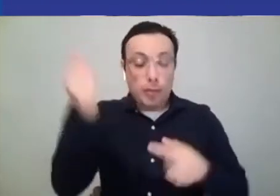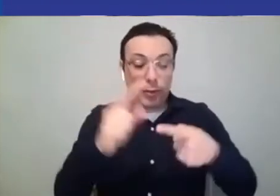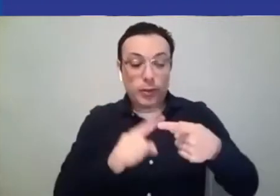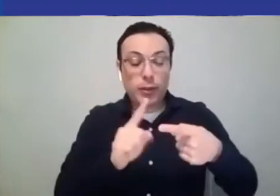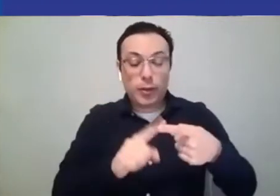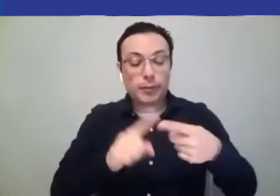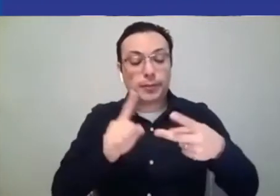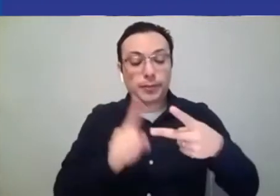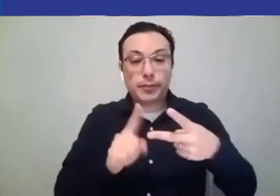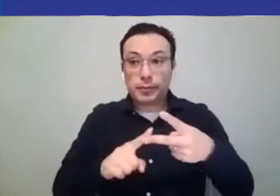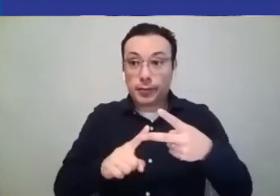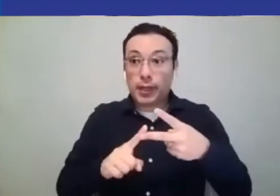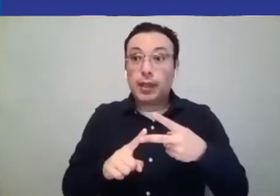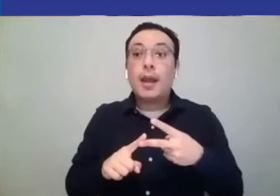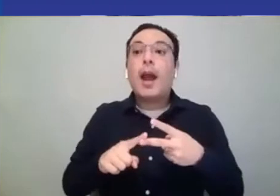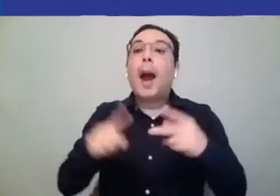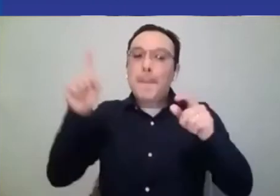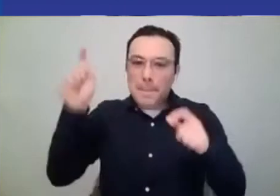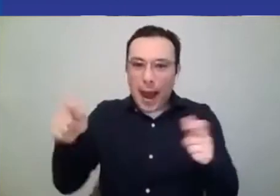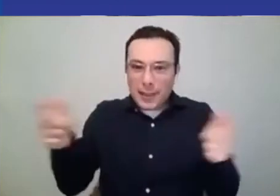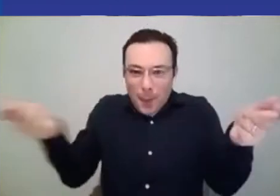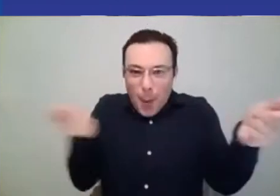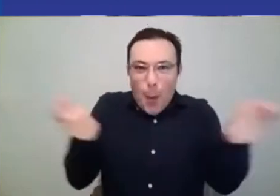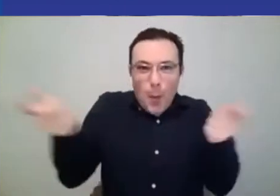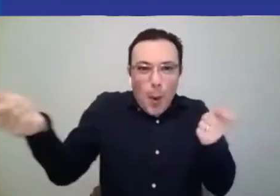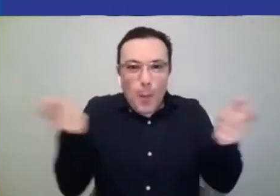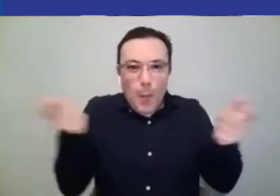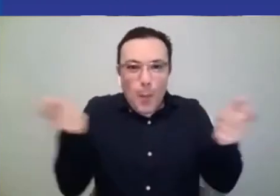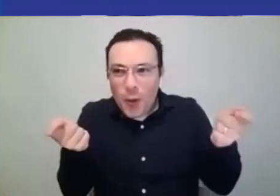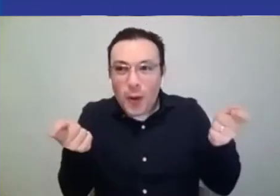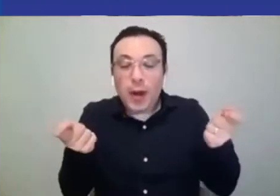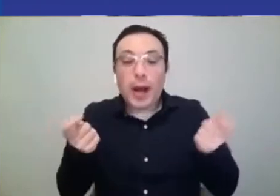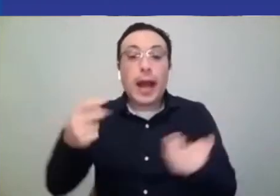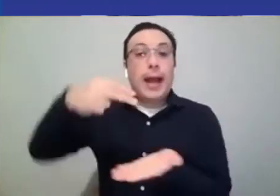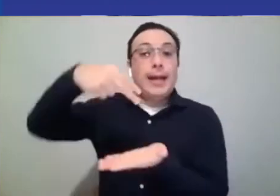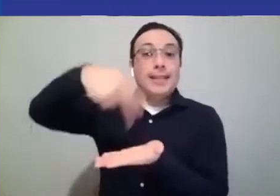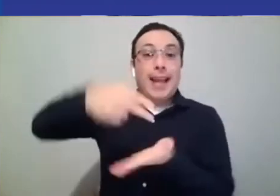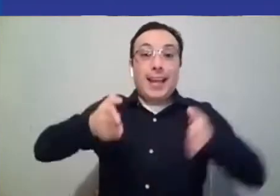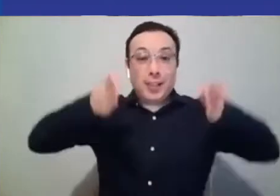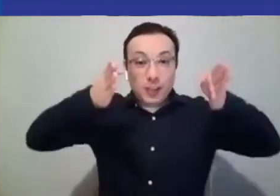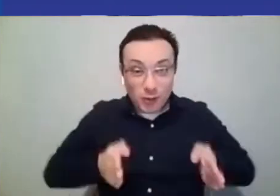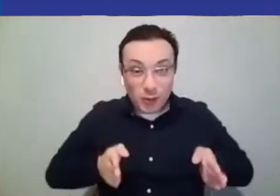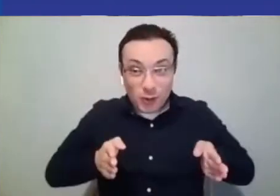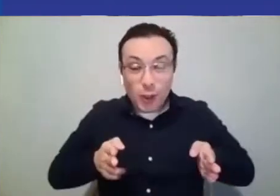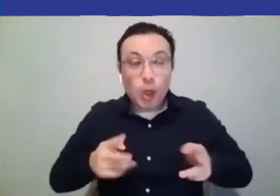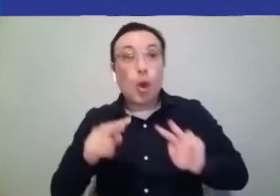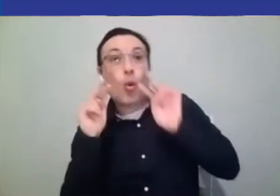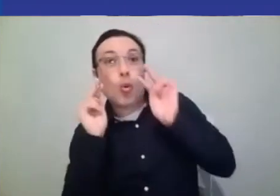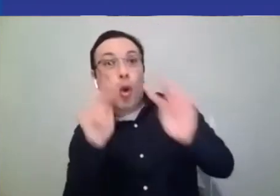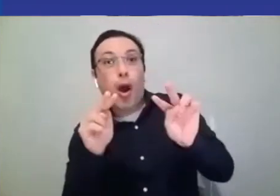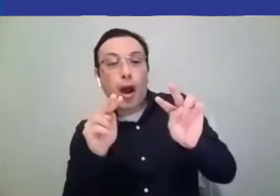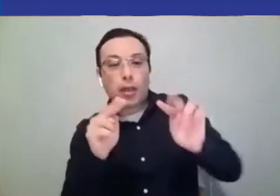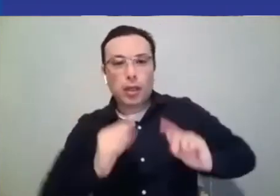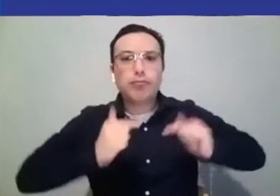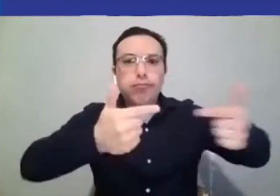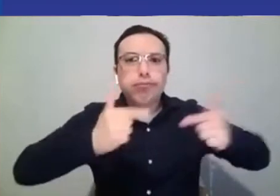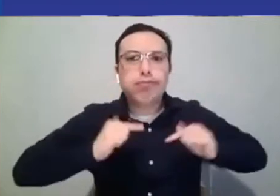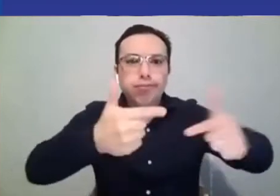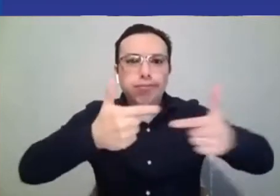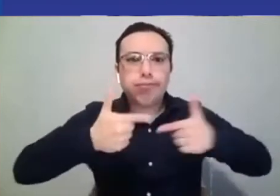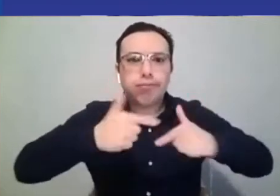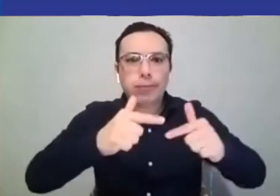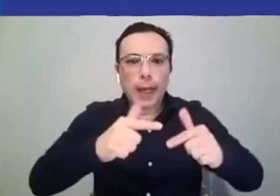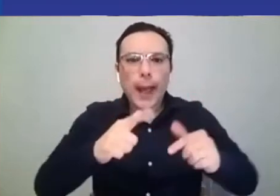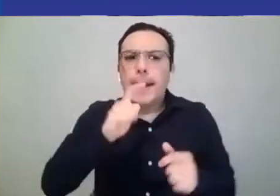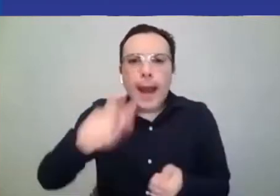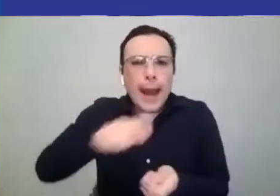So is it something that the boundary between the audience and the dancer is blurred? People can cross back and forth